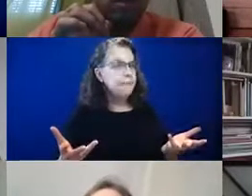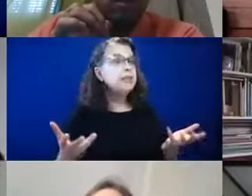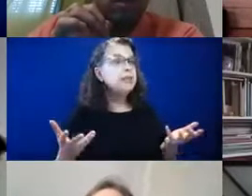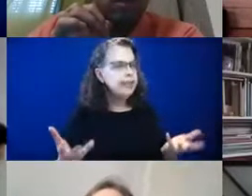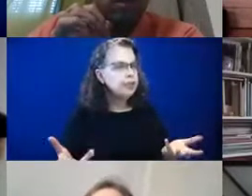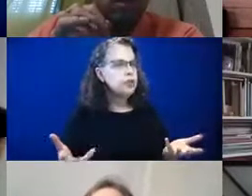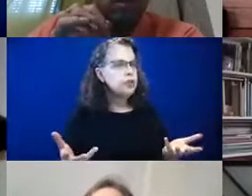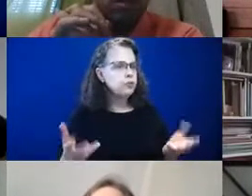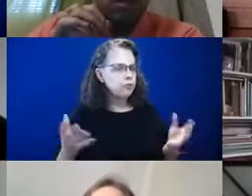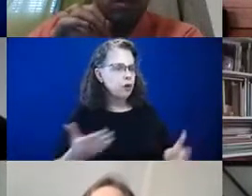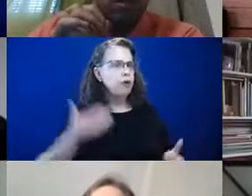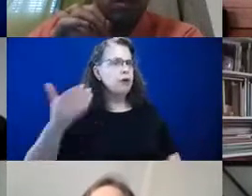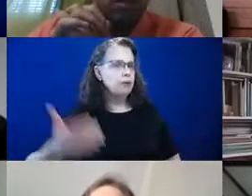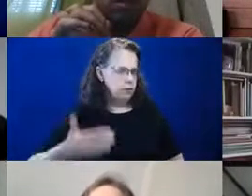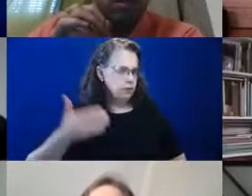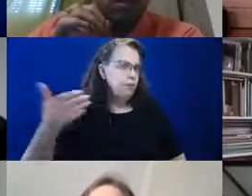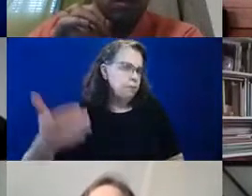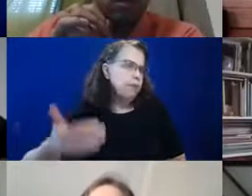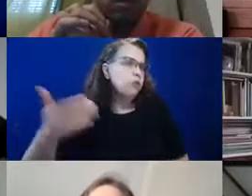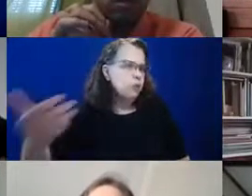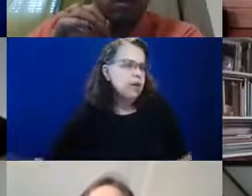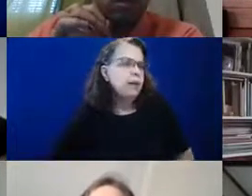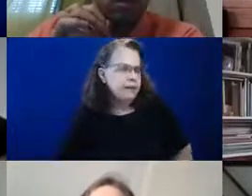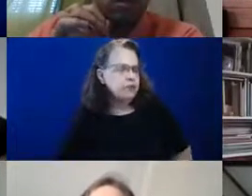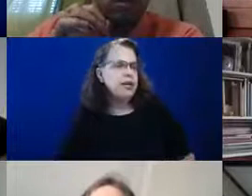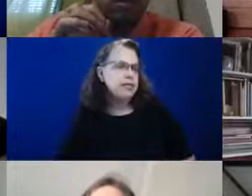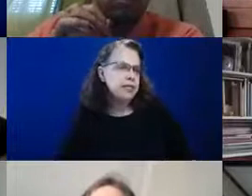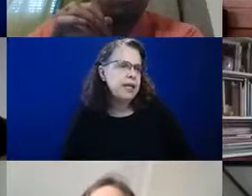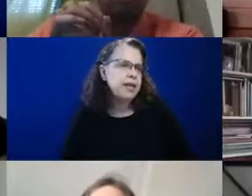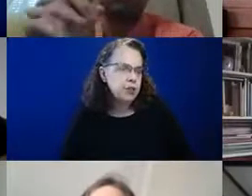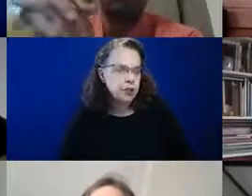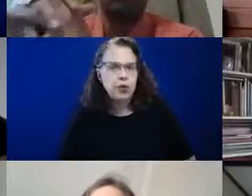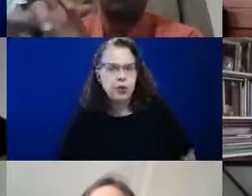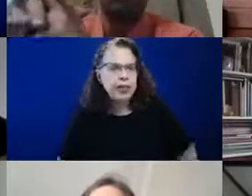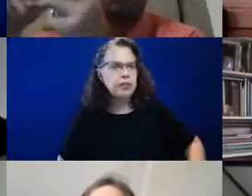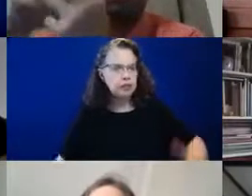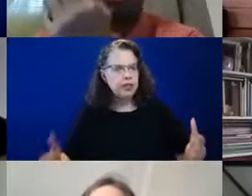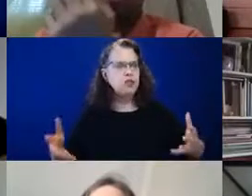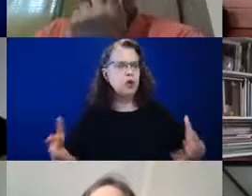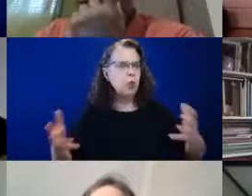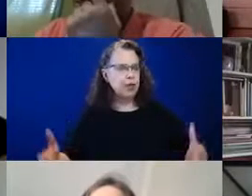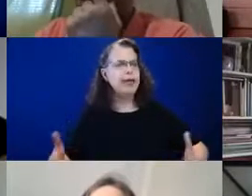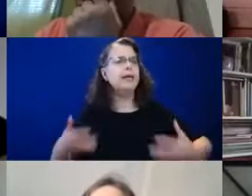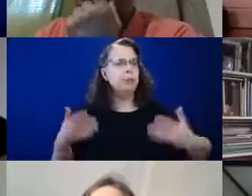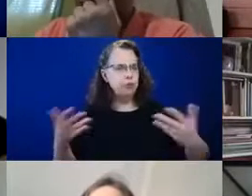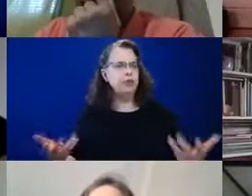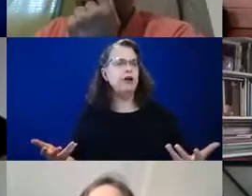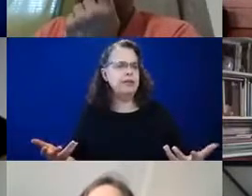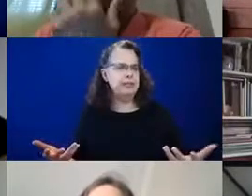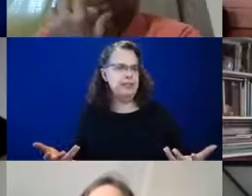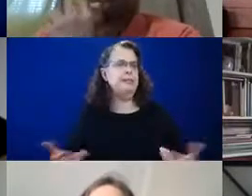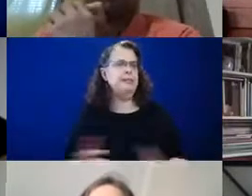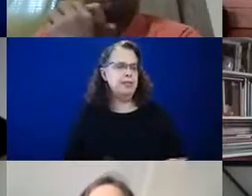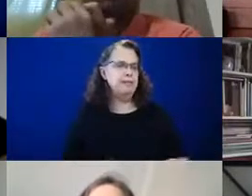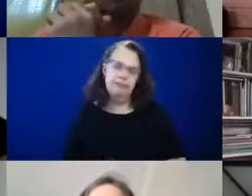become leaders for people who will come after us, and to agree to really start working and improving on